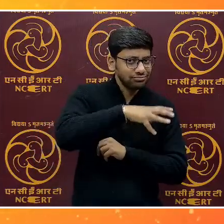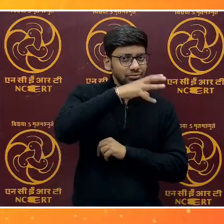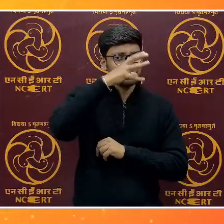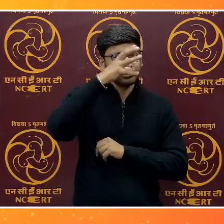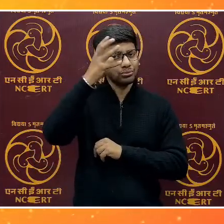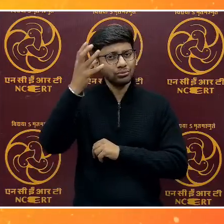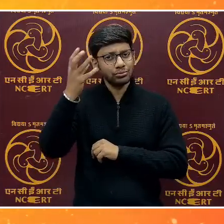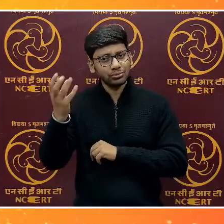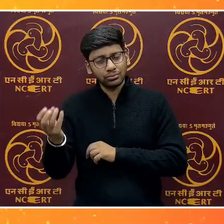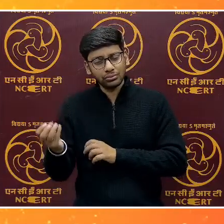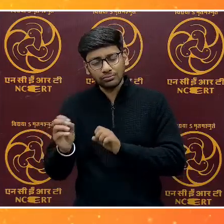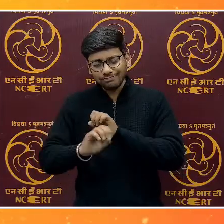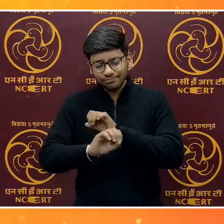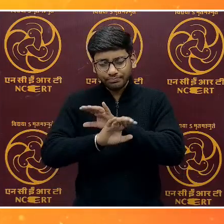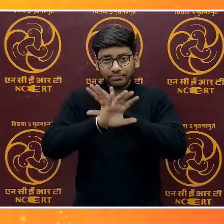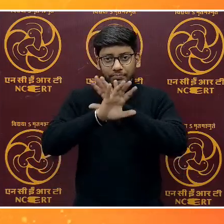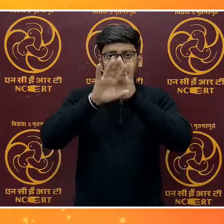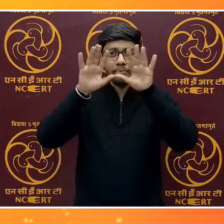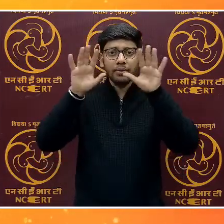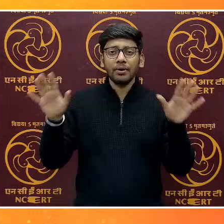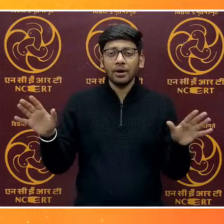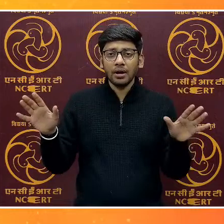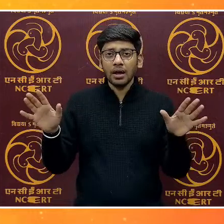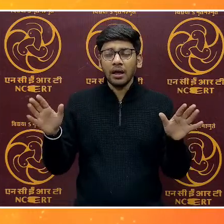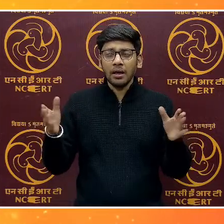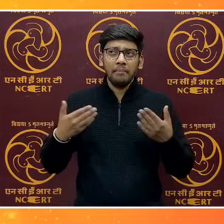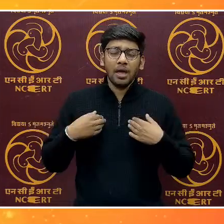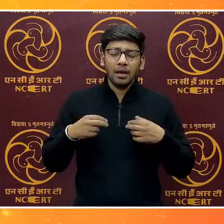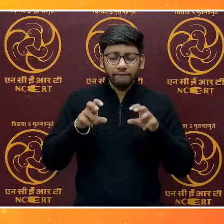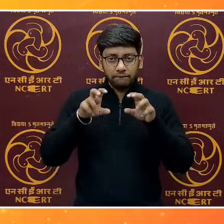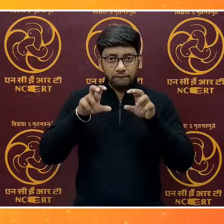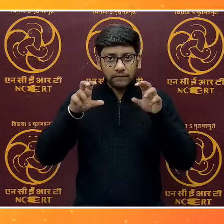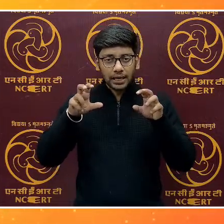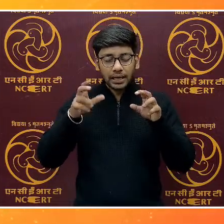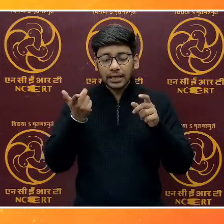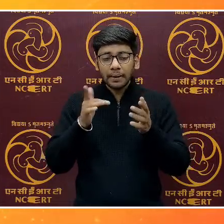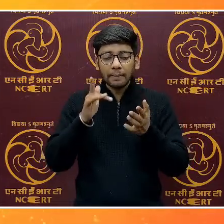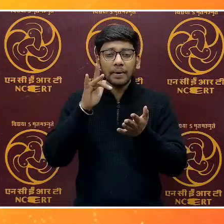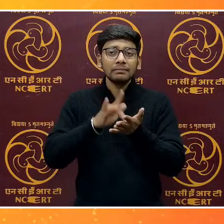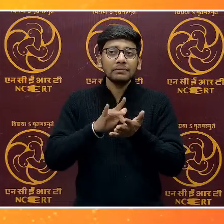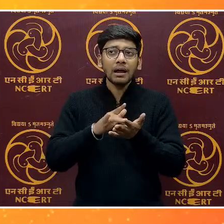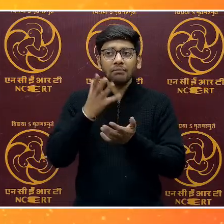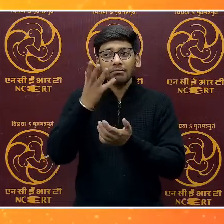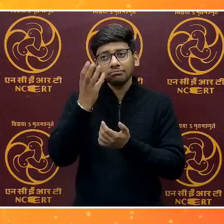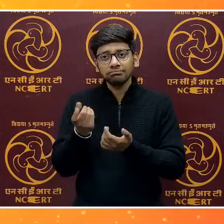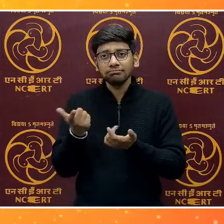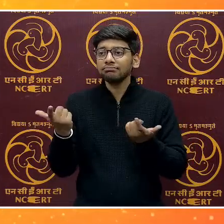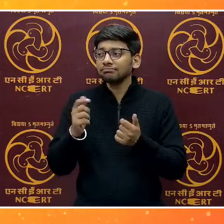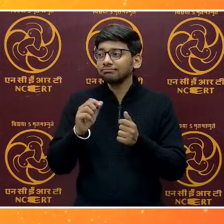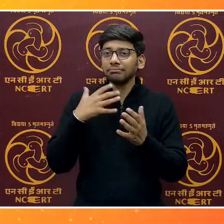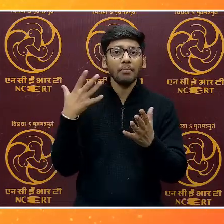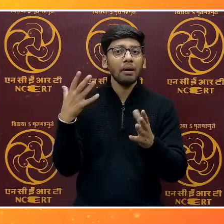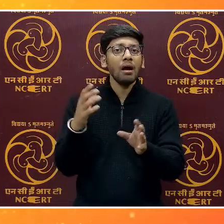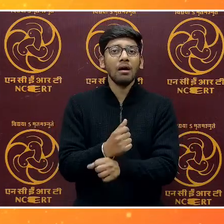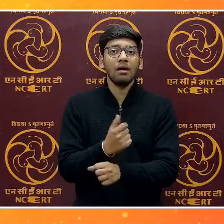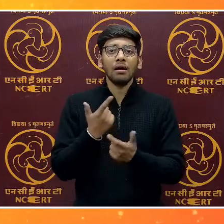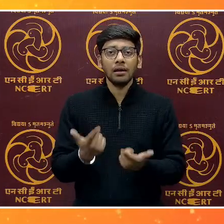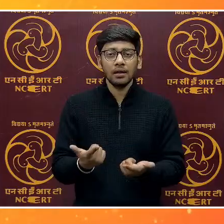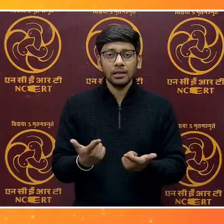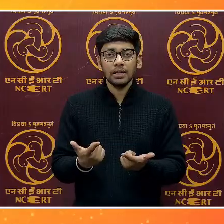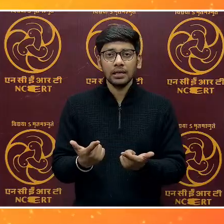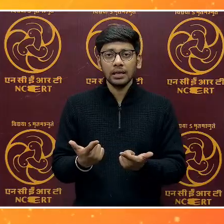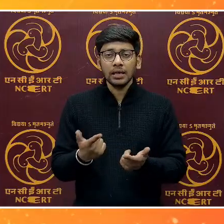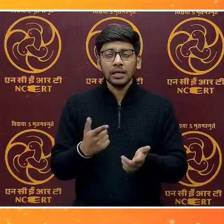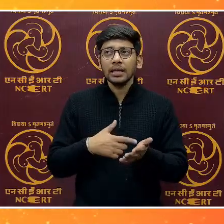bright. But I wonder where it goes at night. Alright, It sinks behind a